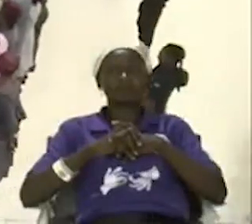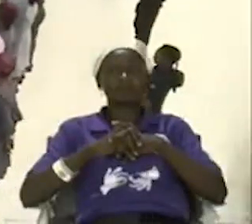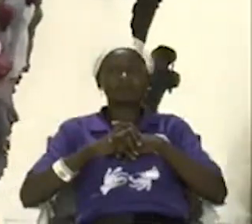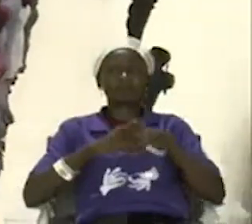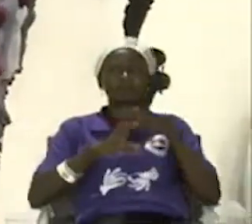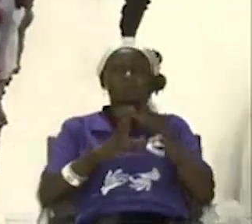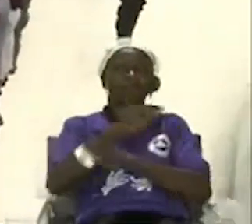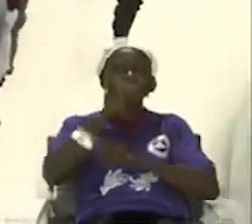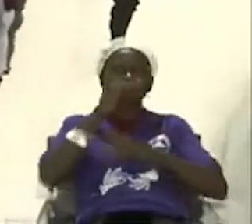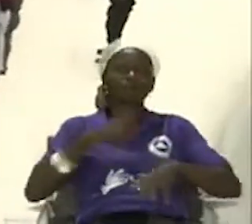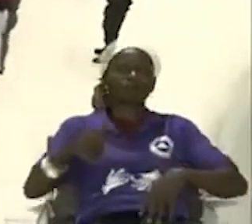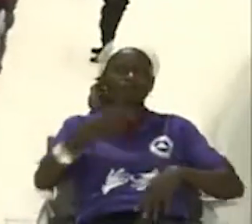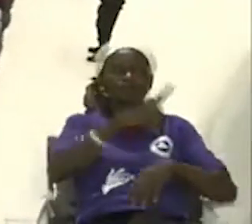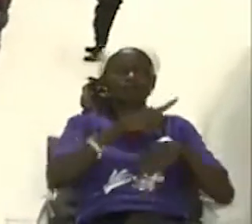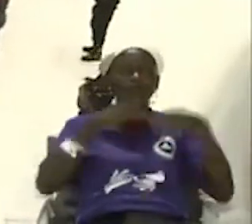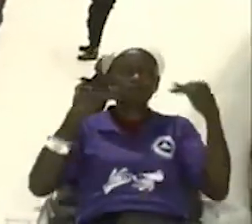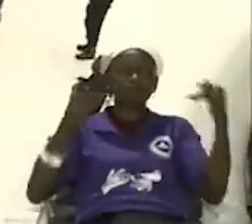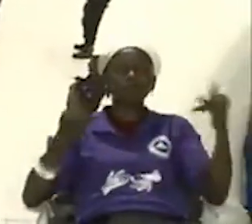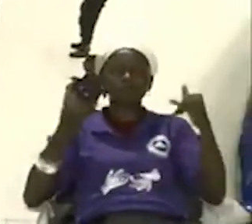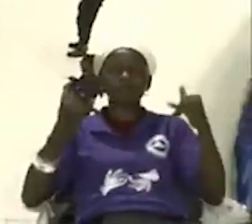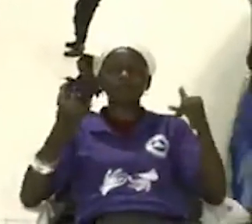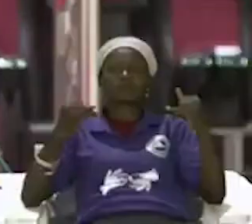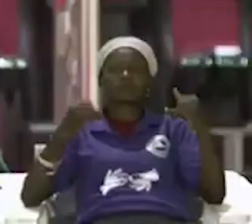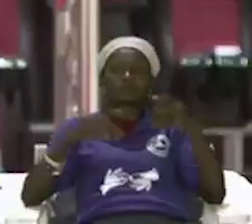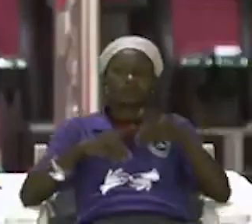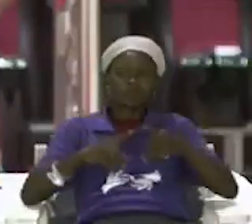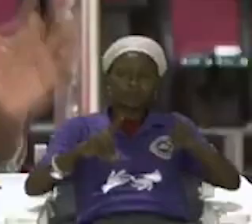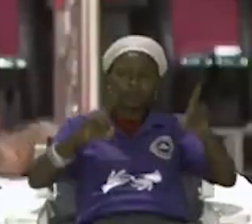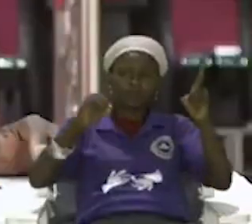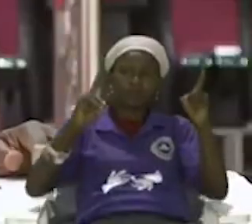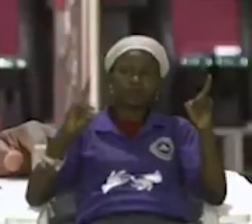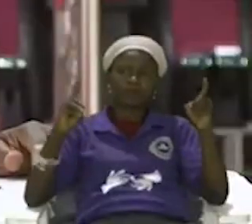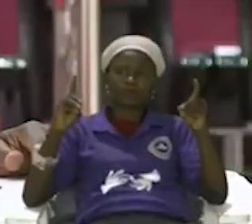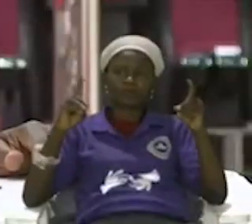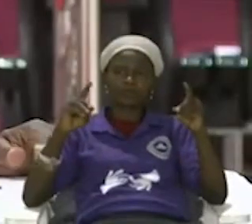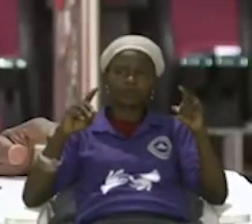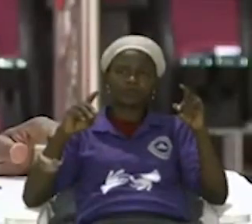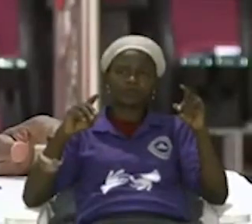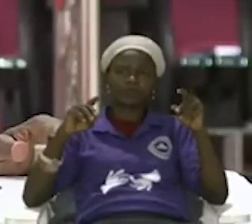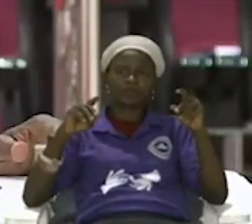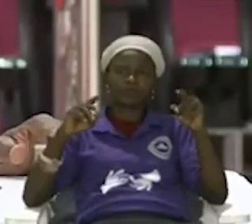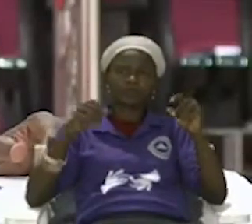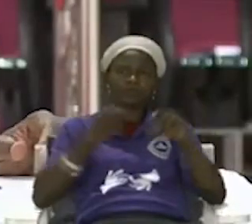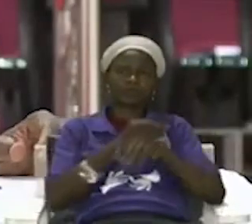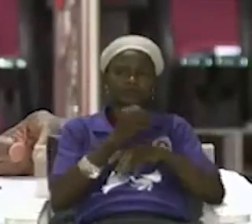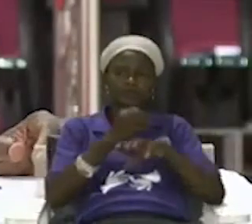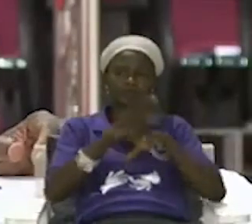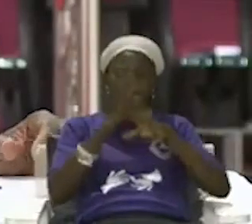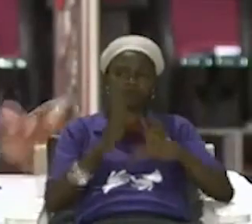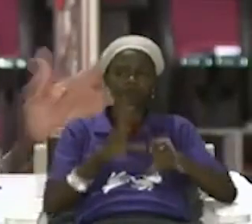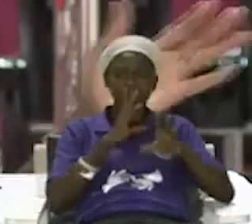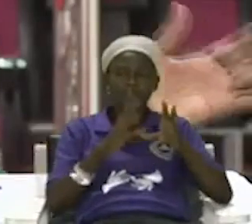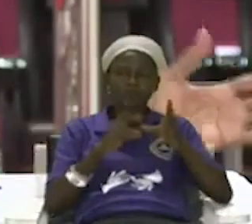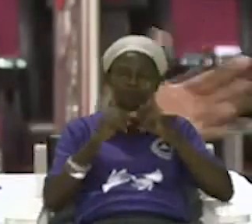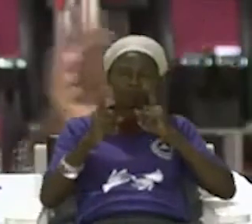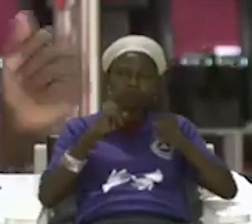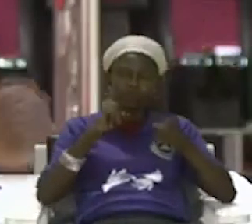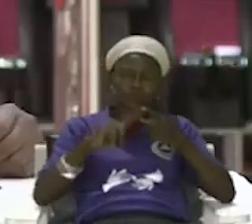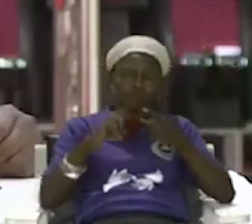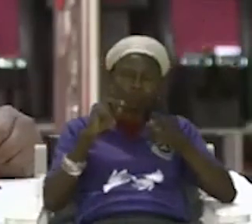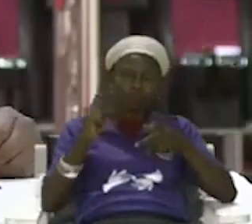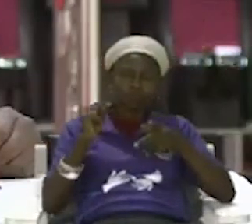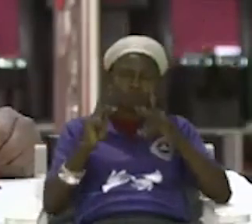God bless you. Now, while the counselors are attending to the people